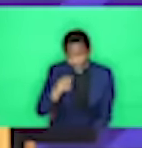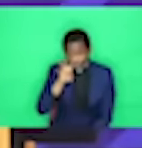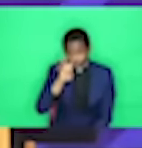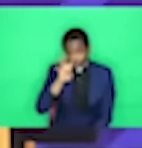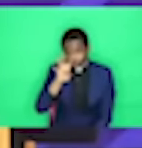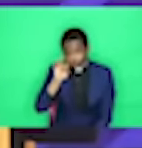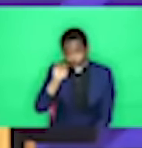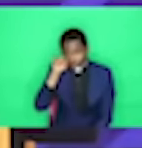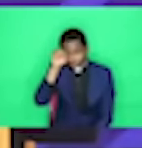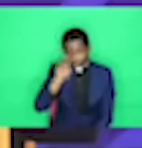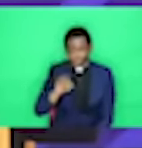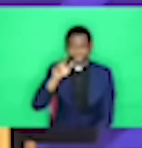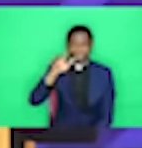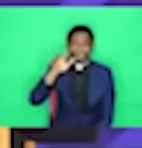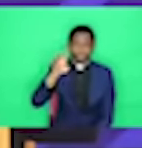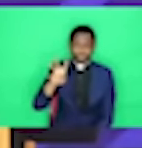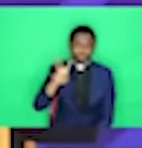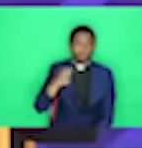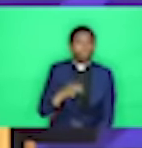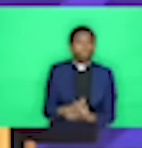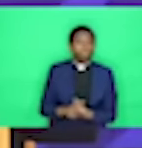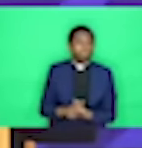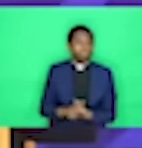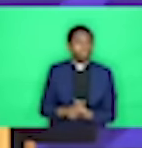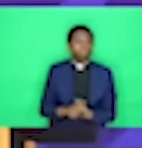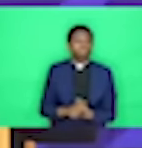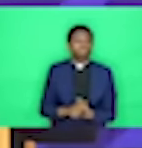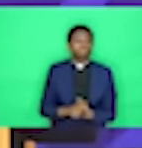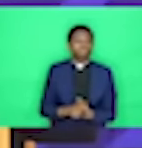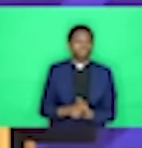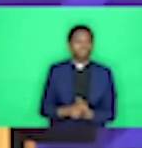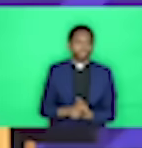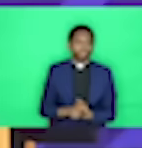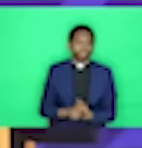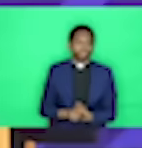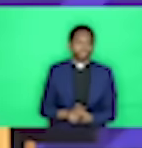14, verse 34.